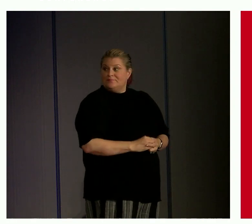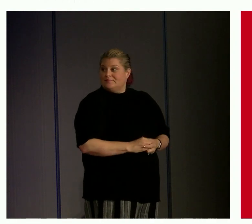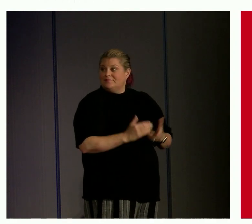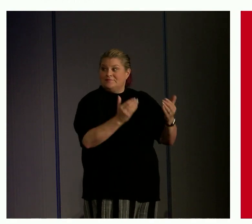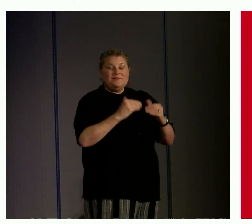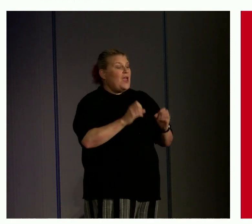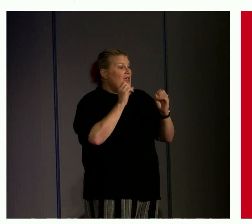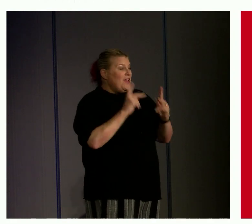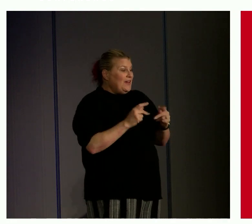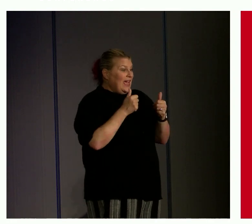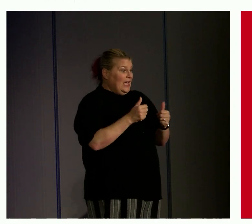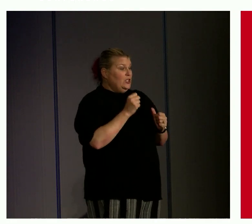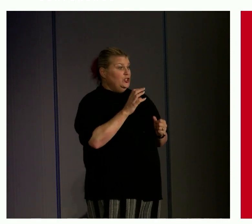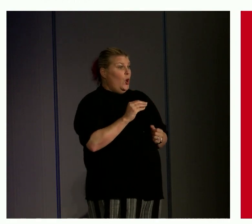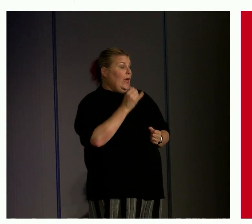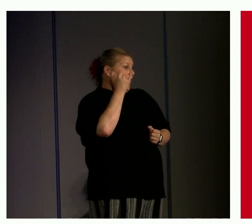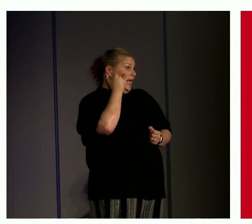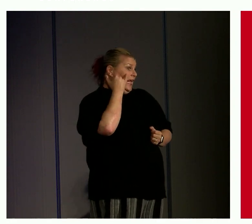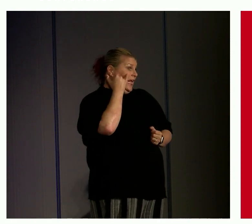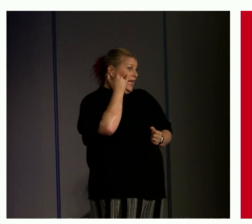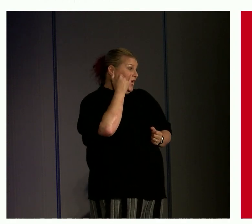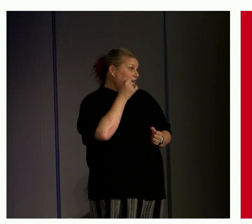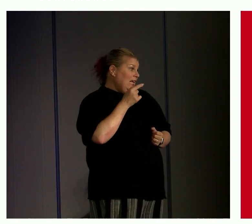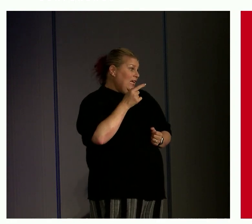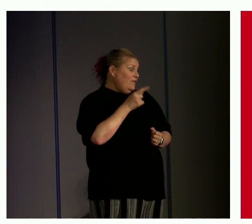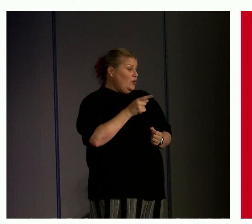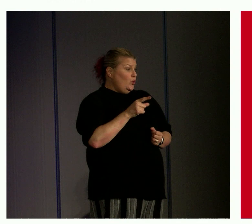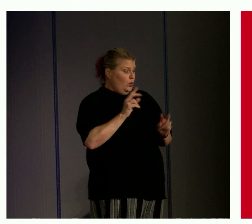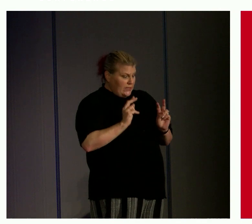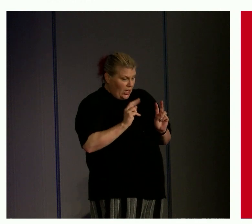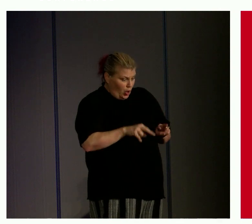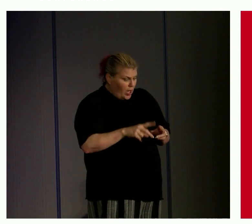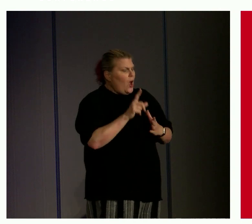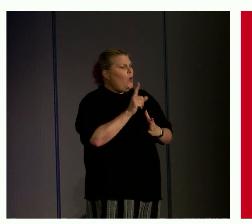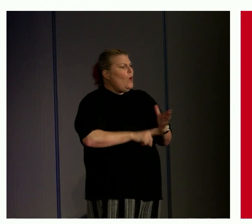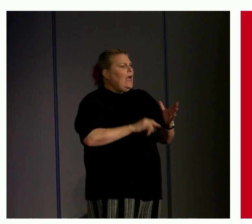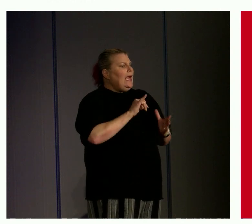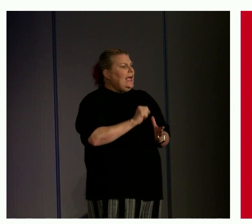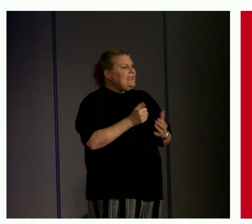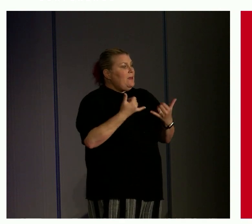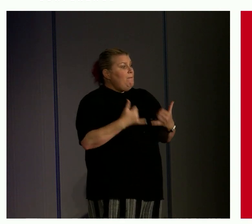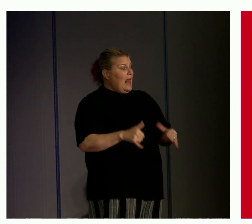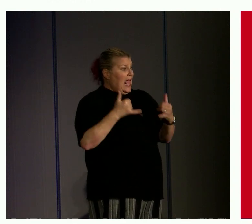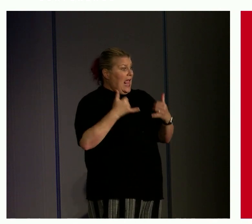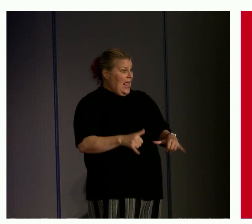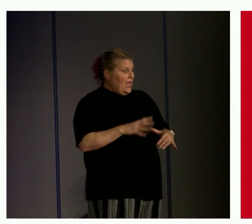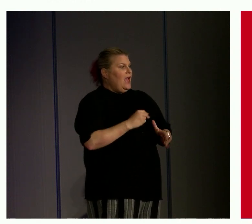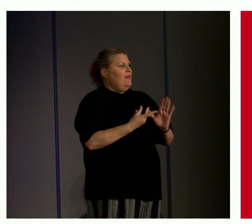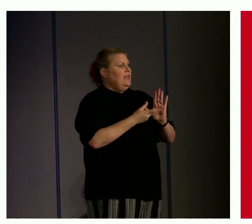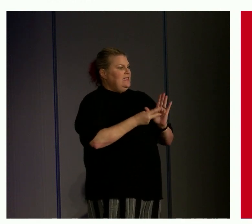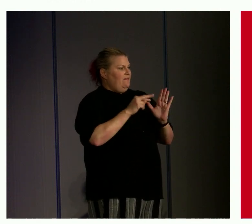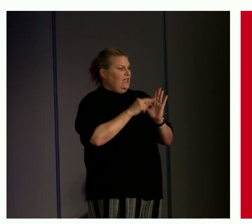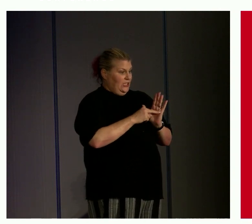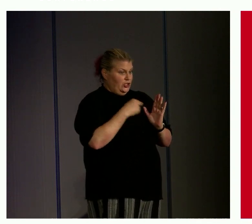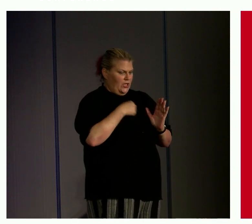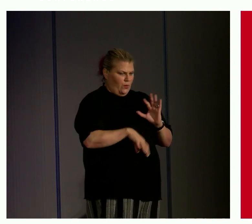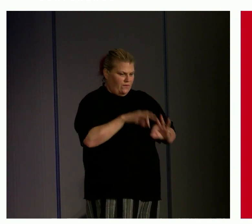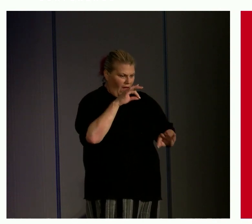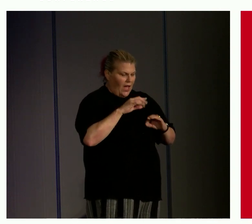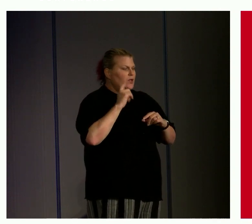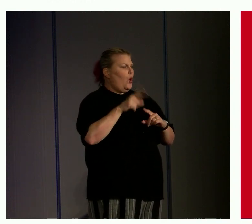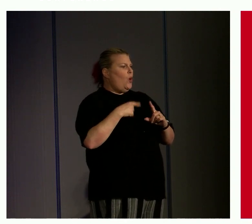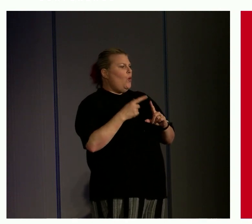Okay. So if we take a look at what is play, and the definition we can find when we Google it, and